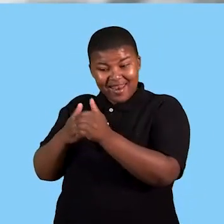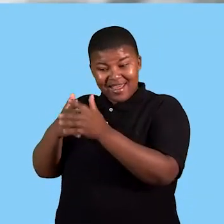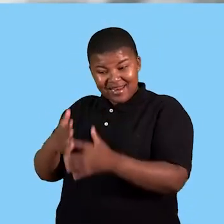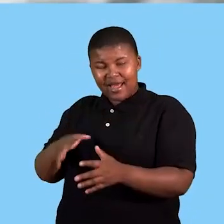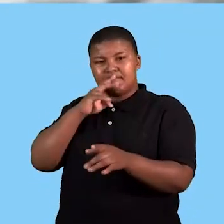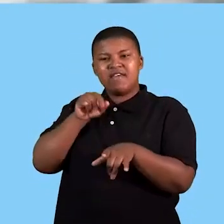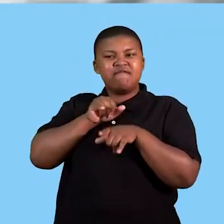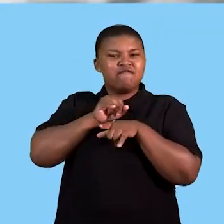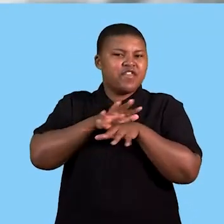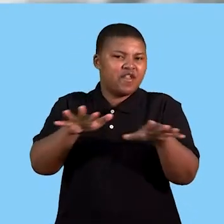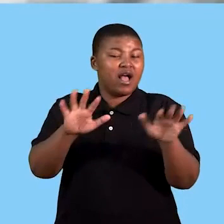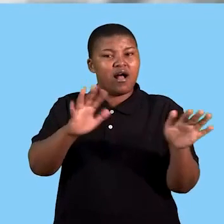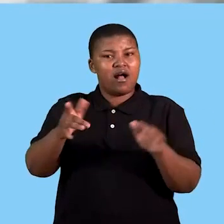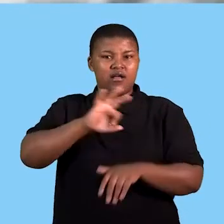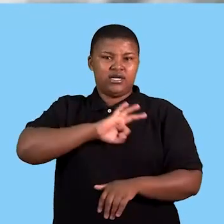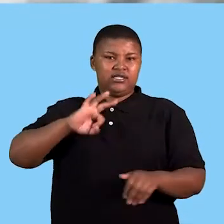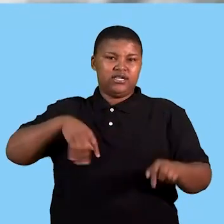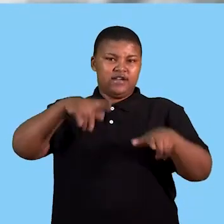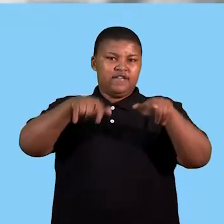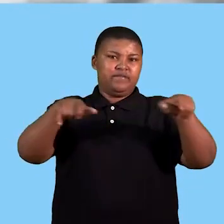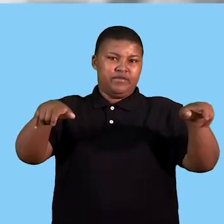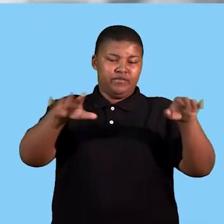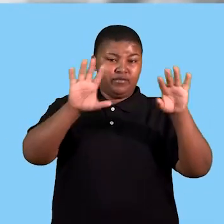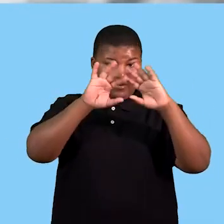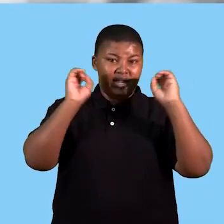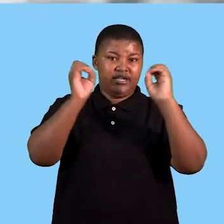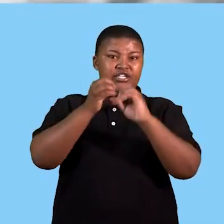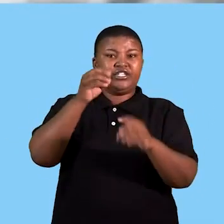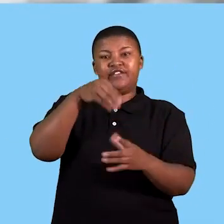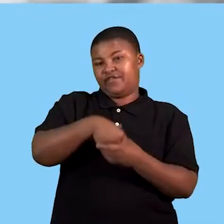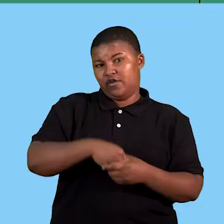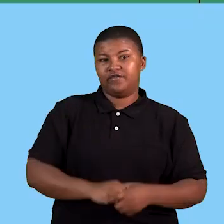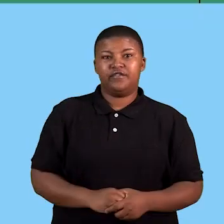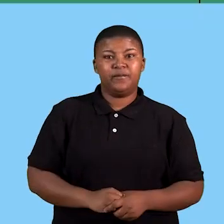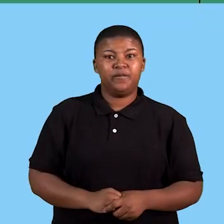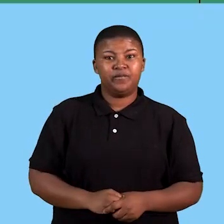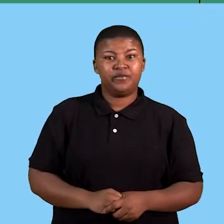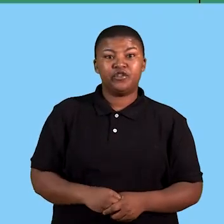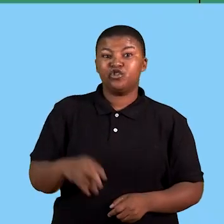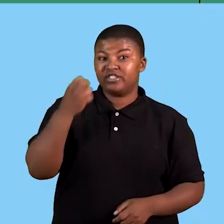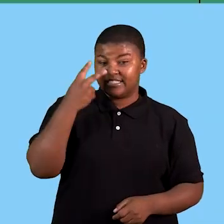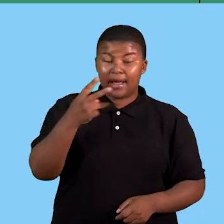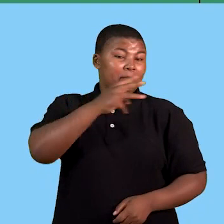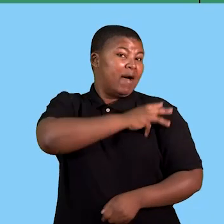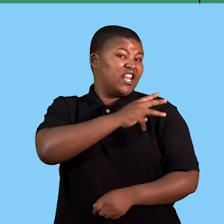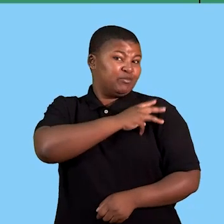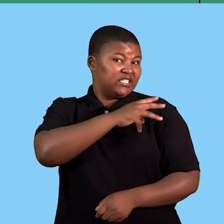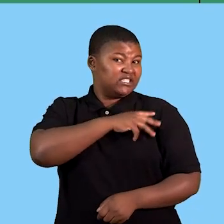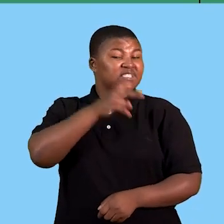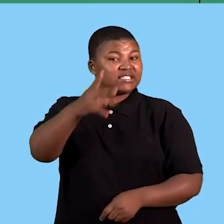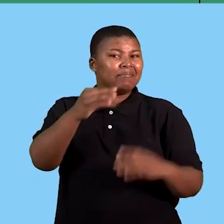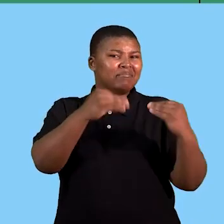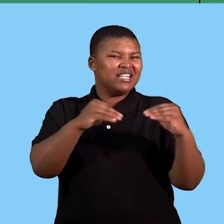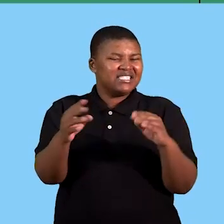the way we influence the people. So when we look at the definition, you'll see that management refers to the business, how the business is